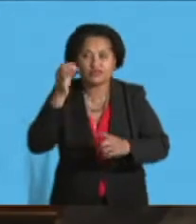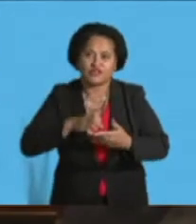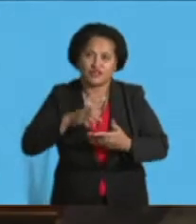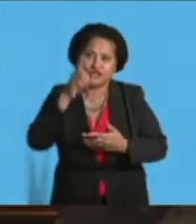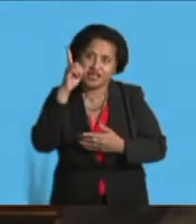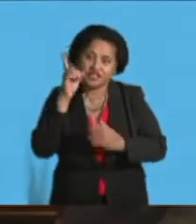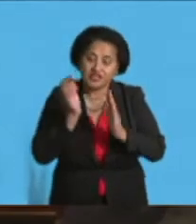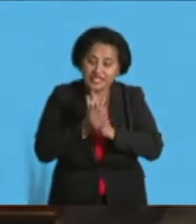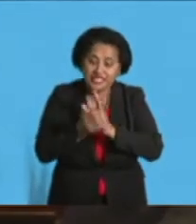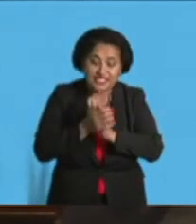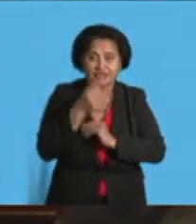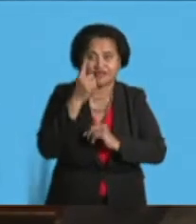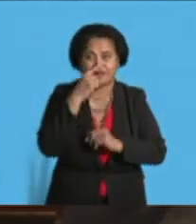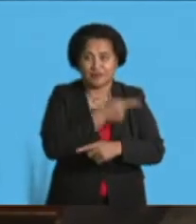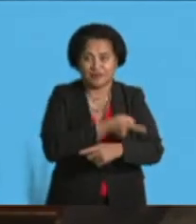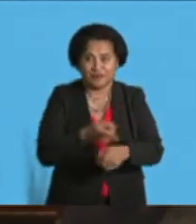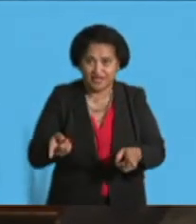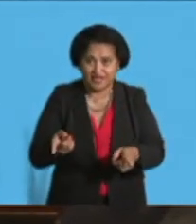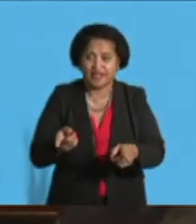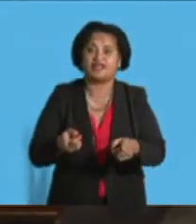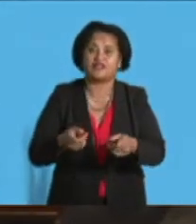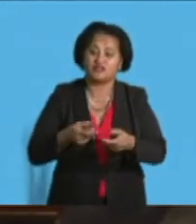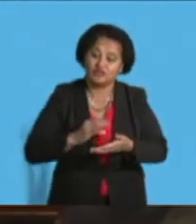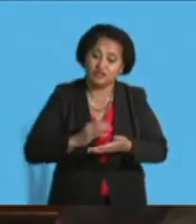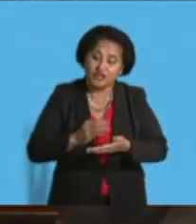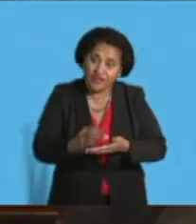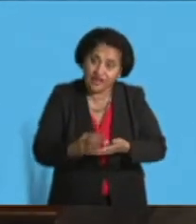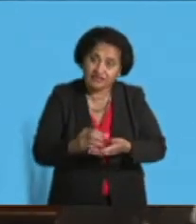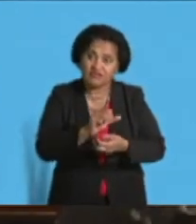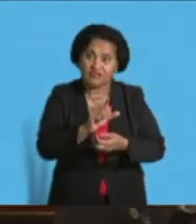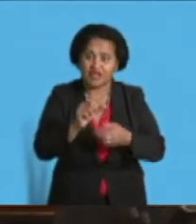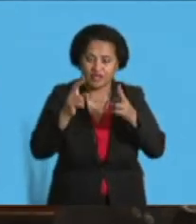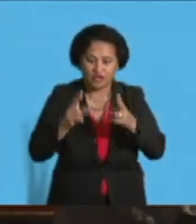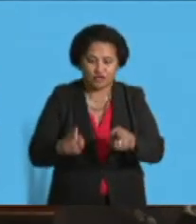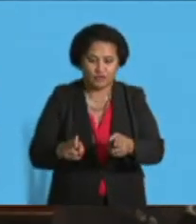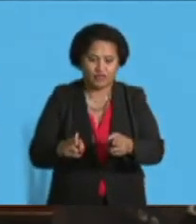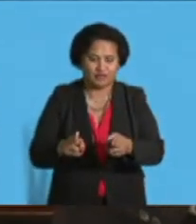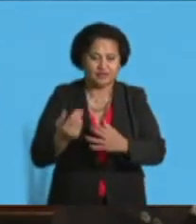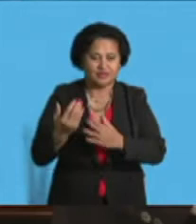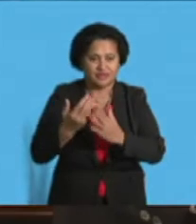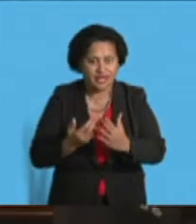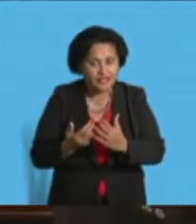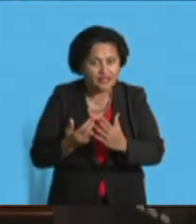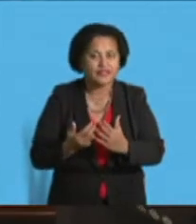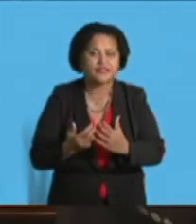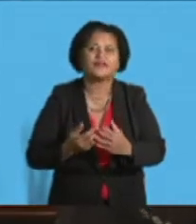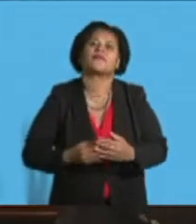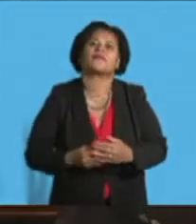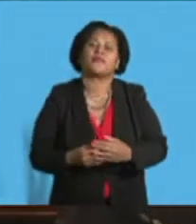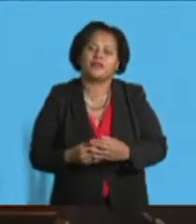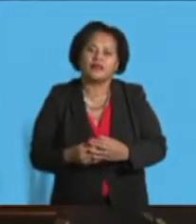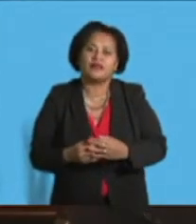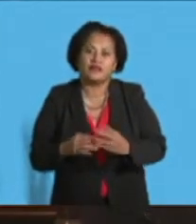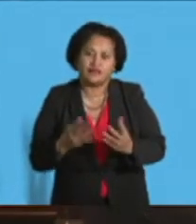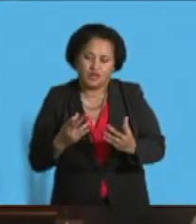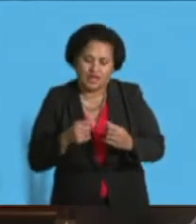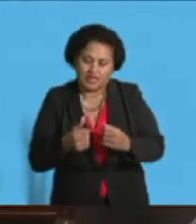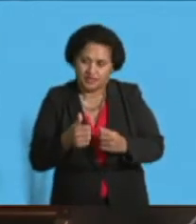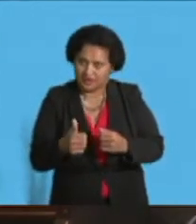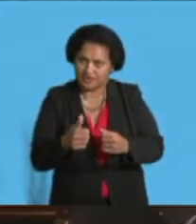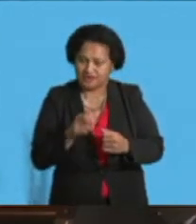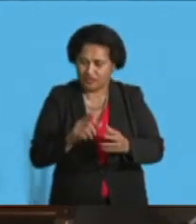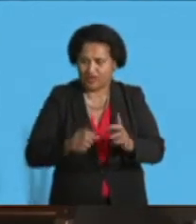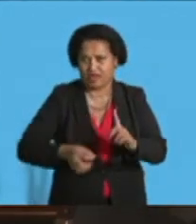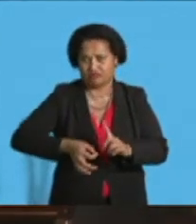of the population, and investment in human capital is a central factor in development, and this budget provides those precursors for human capital development,